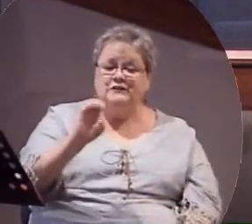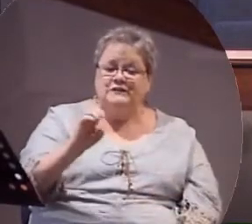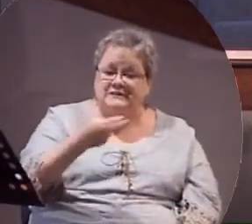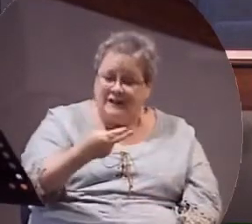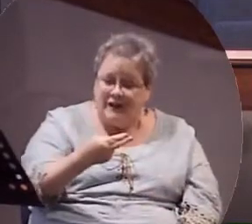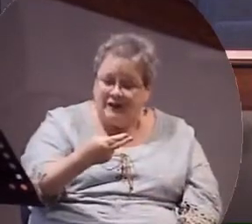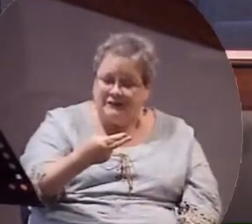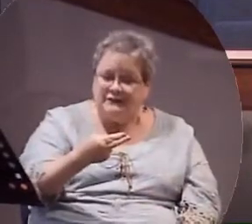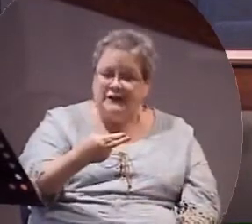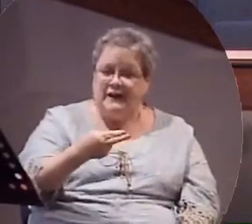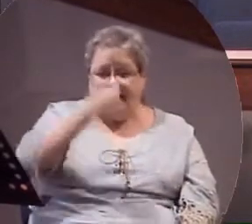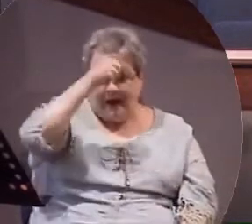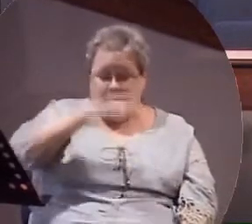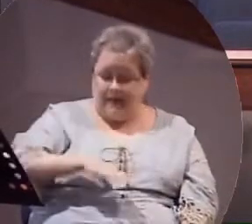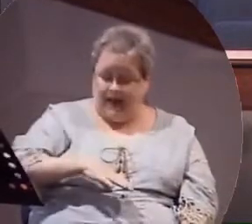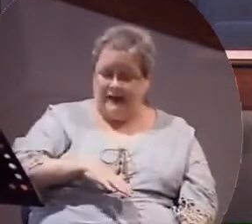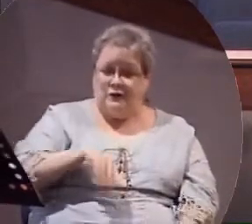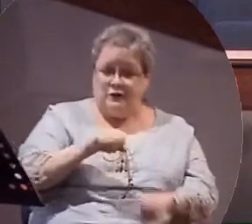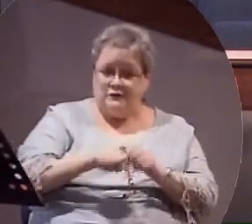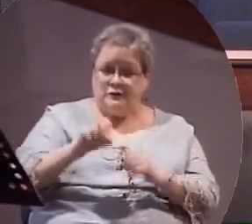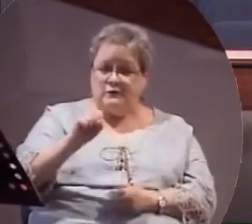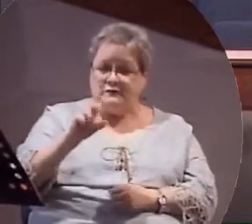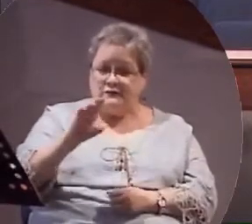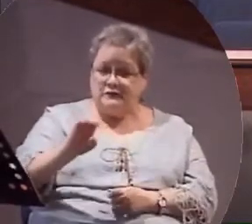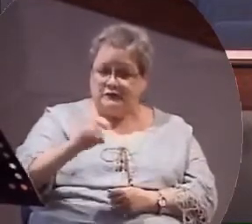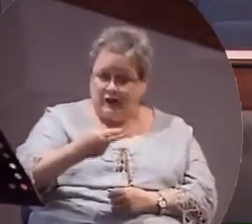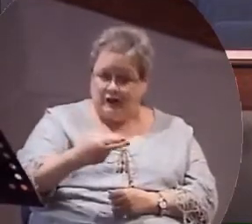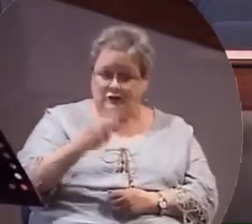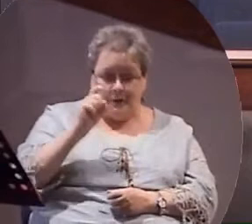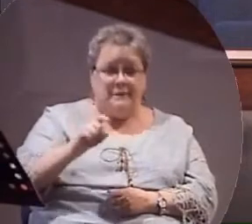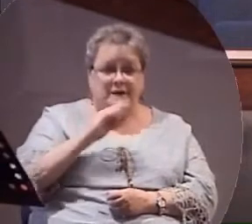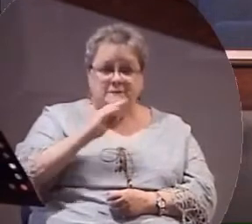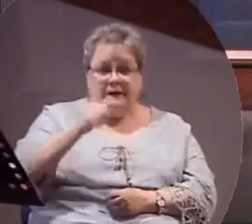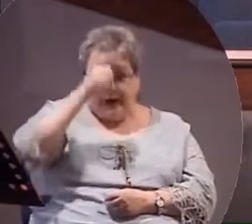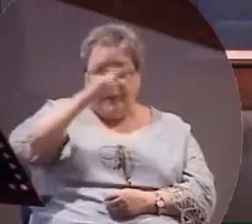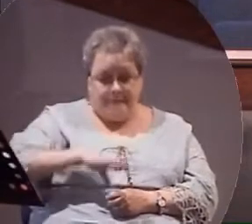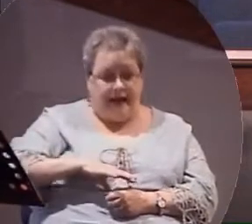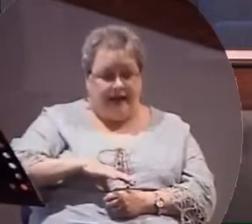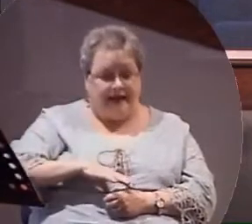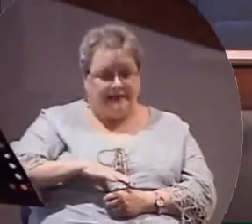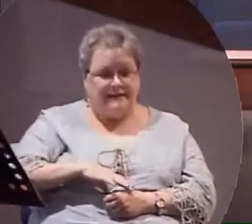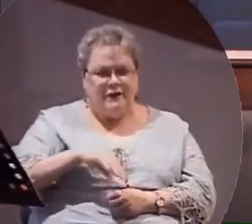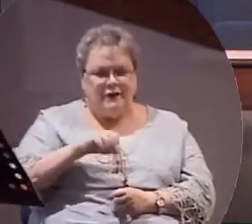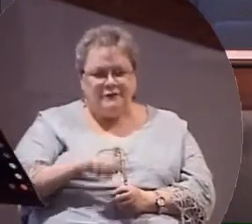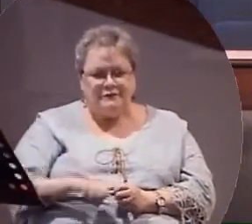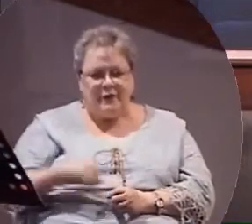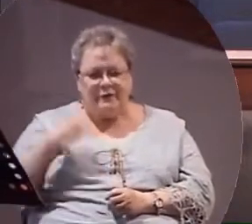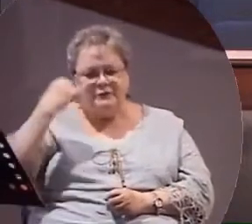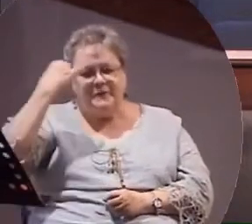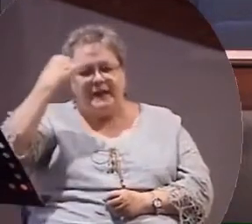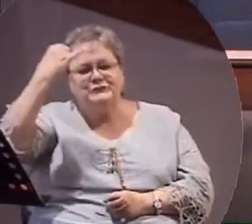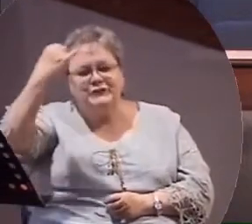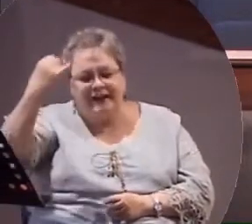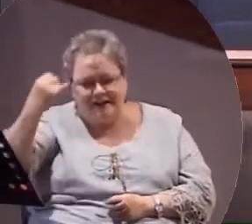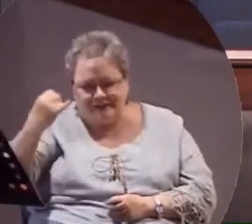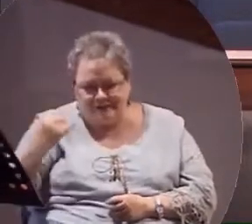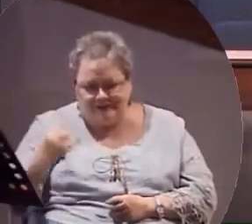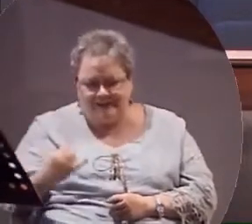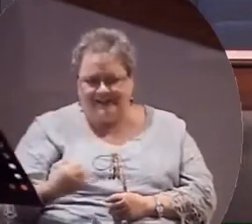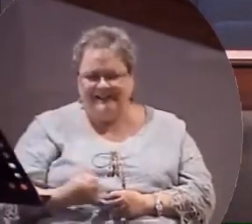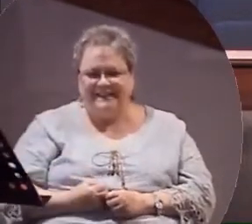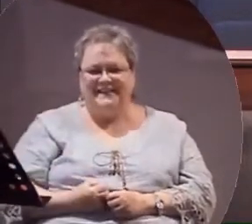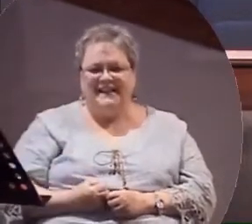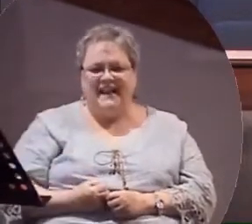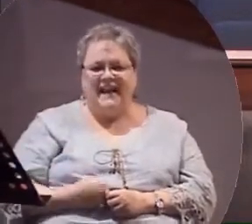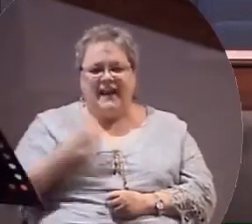a man. And so tonight, would you kind of just gear your minds along the idea of